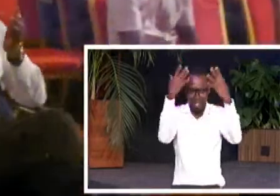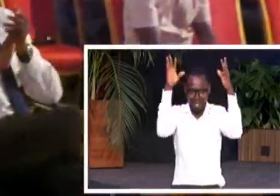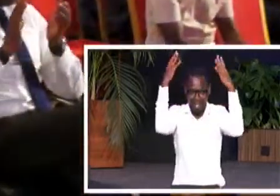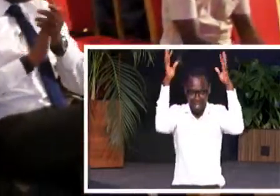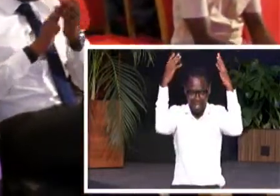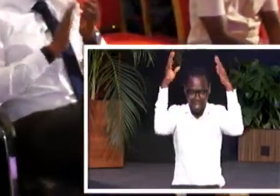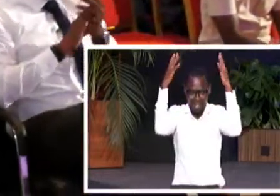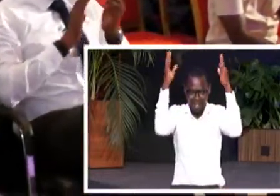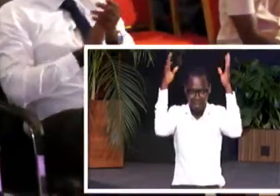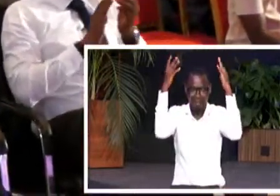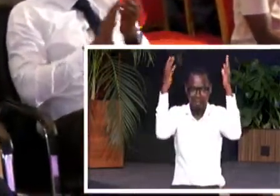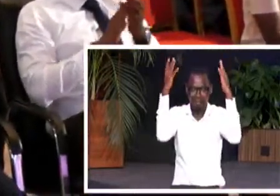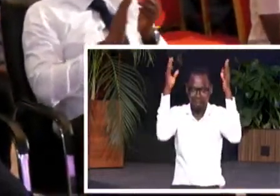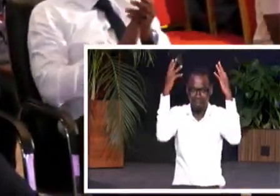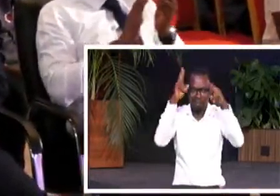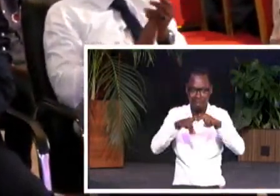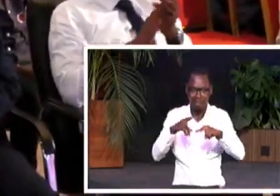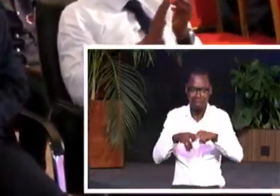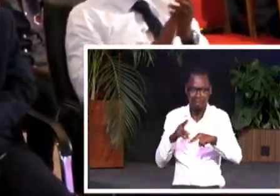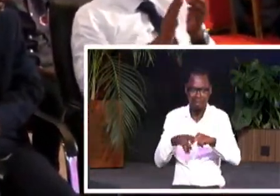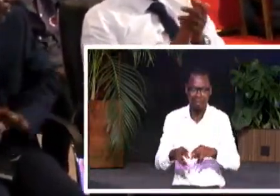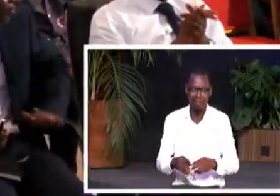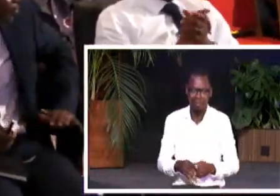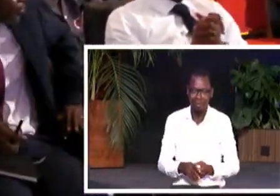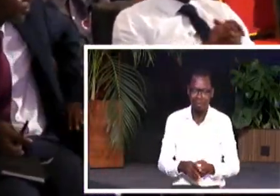Thank you. Thank you. Catherine,